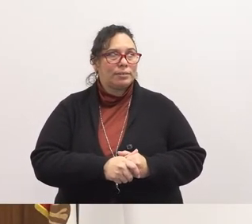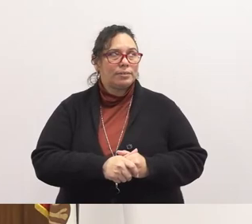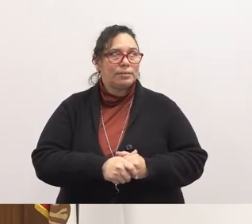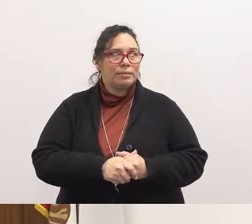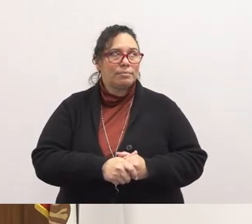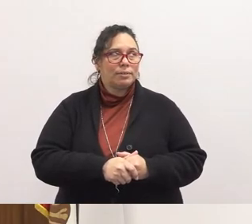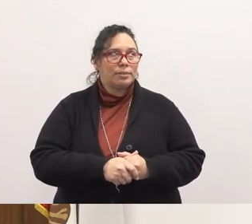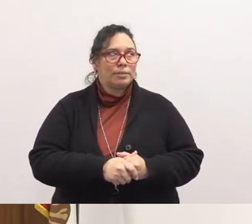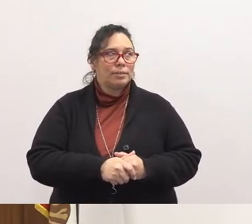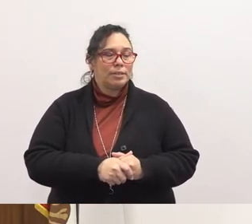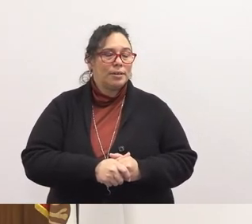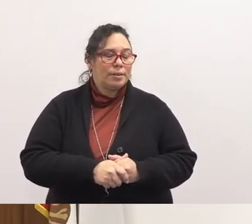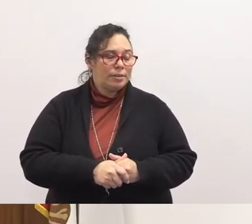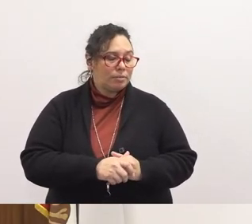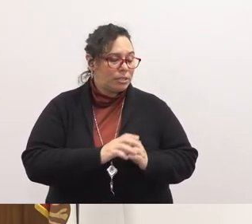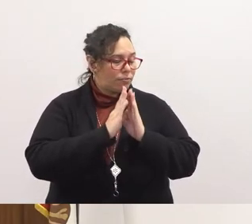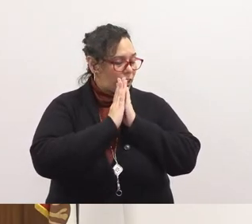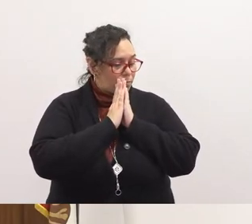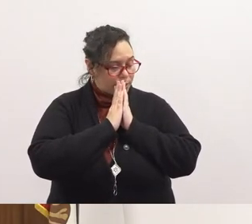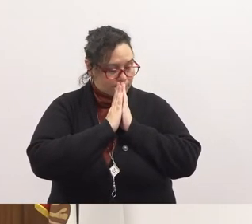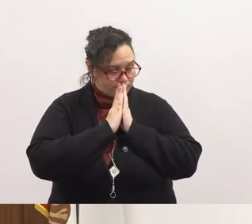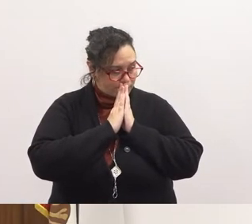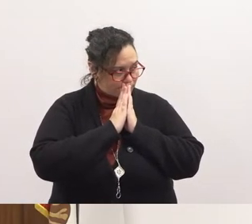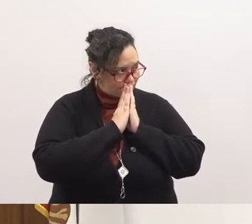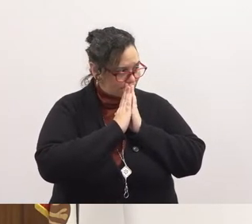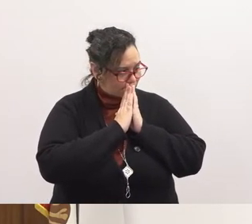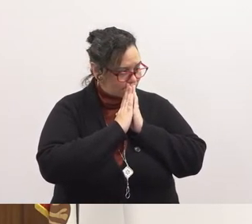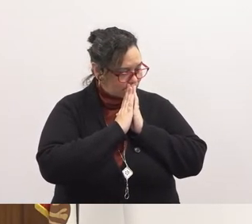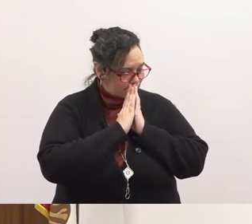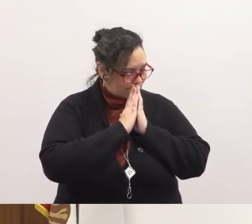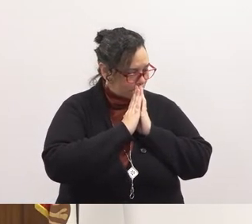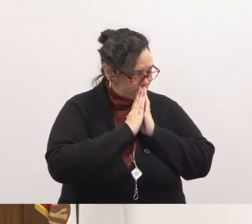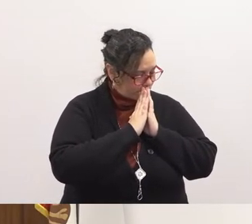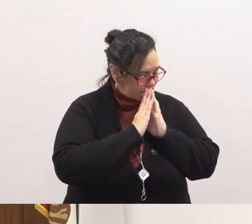Thank you. Next we have Annette.